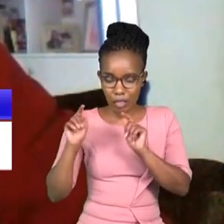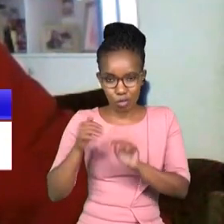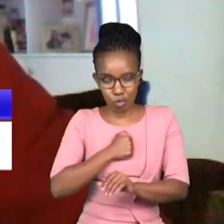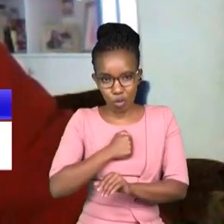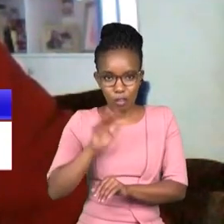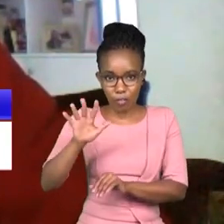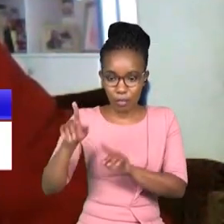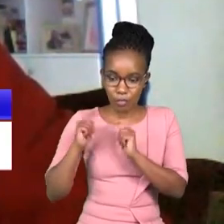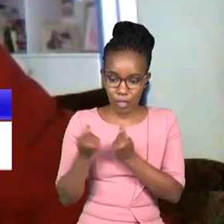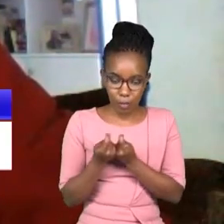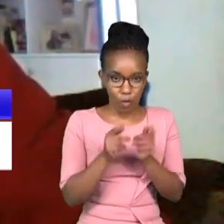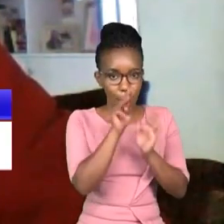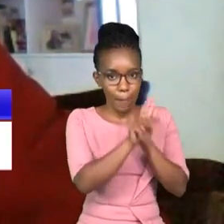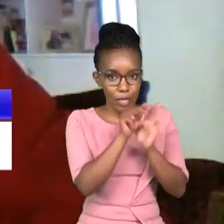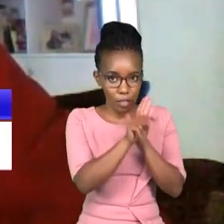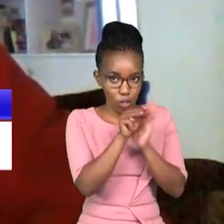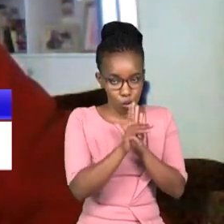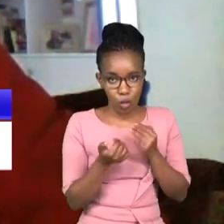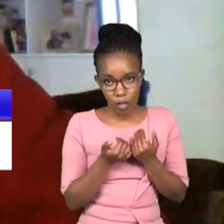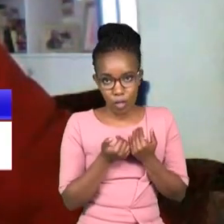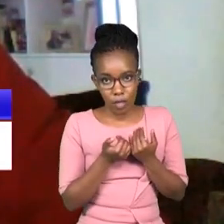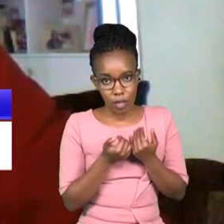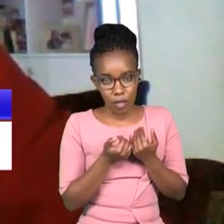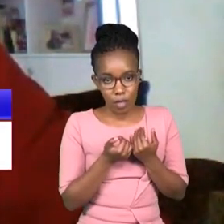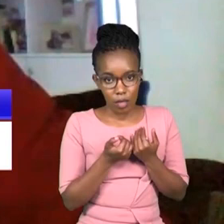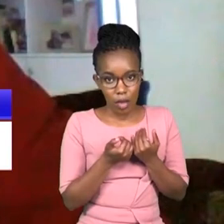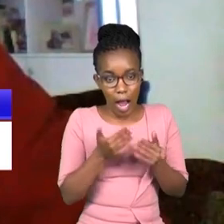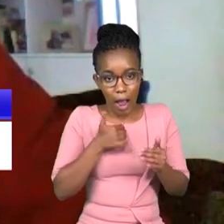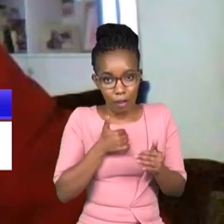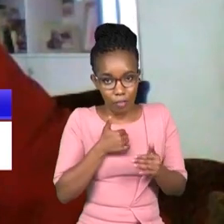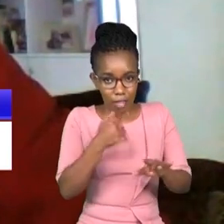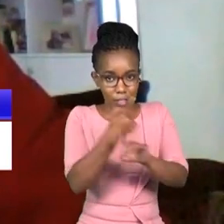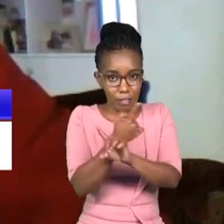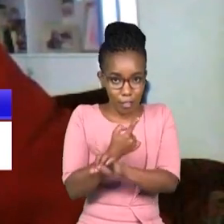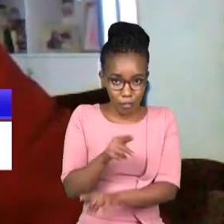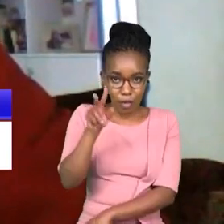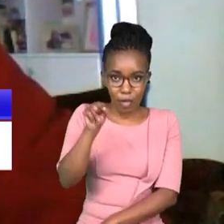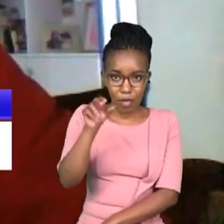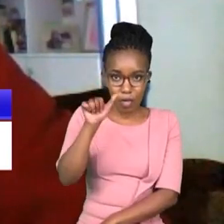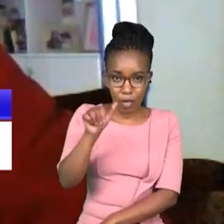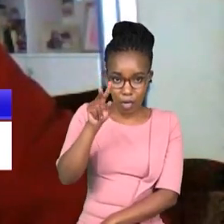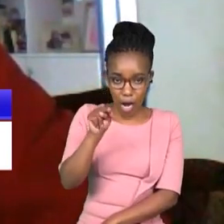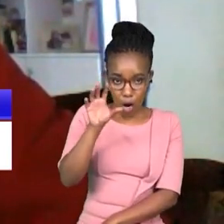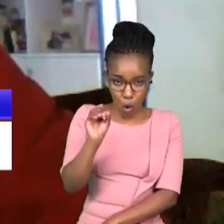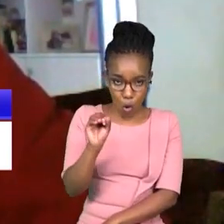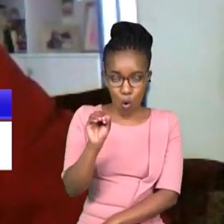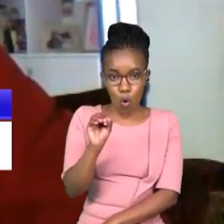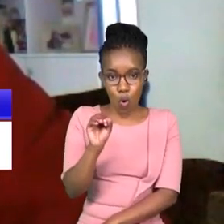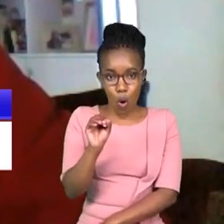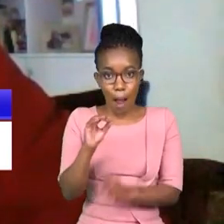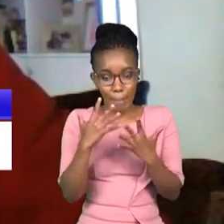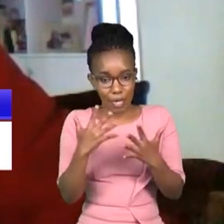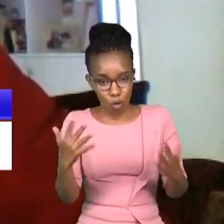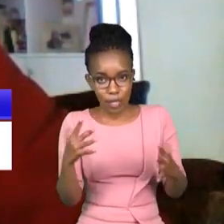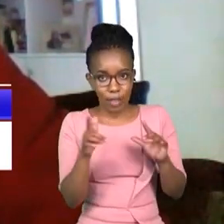five types of materials, treated in different strength of the nanoparticles, and we